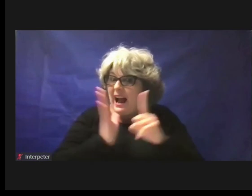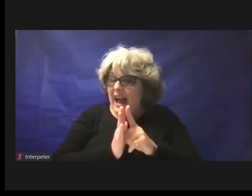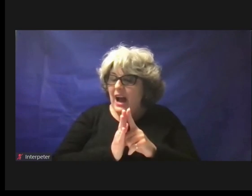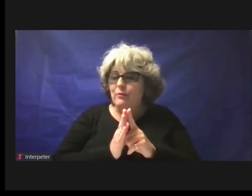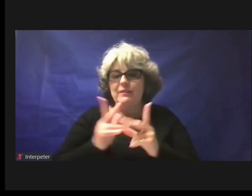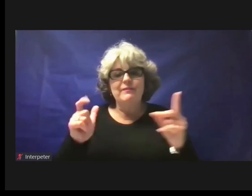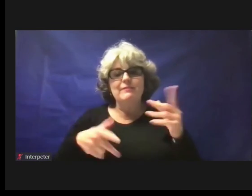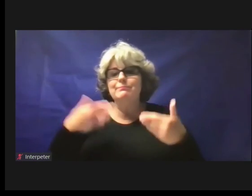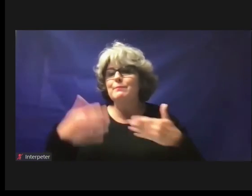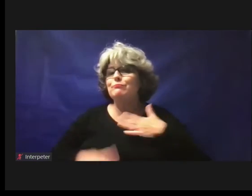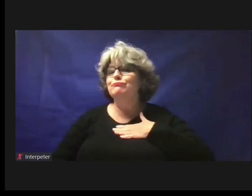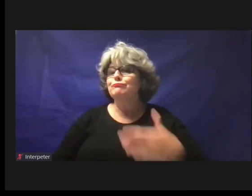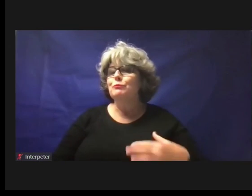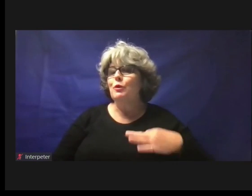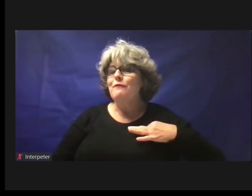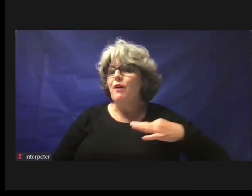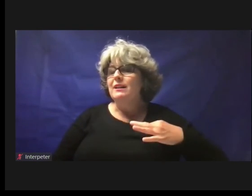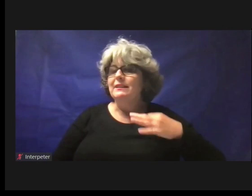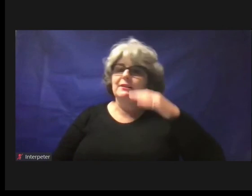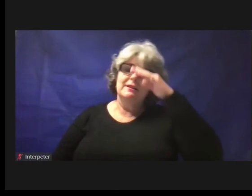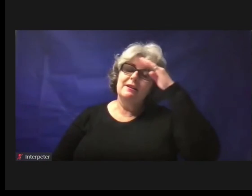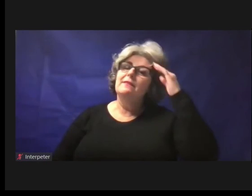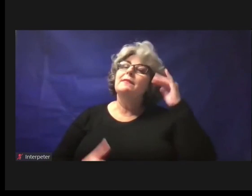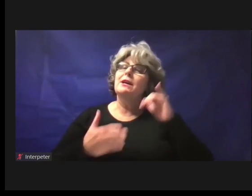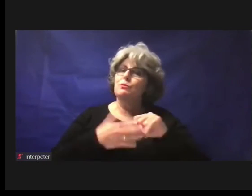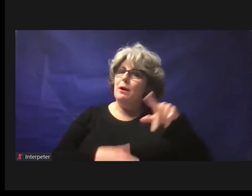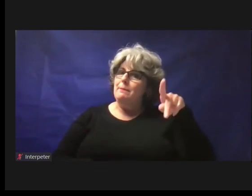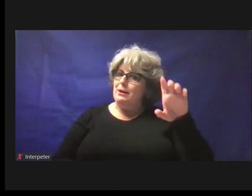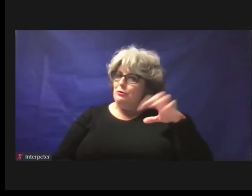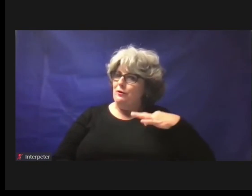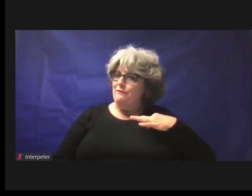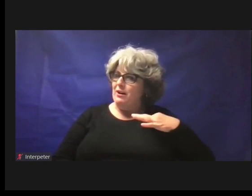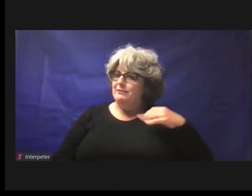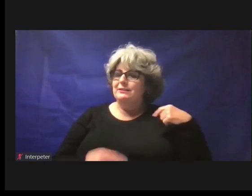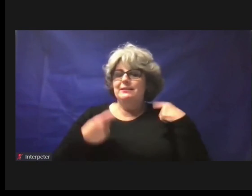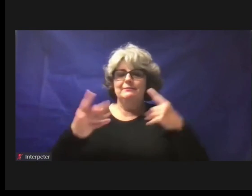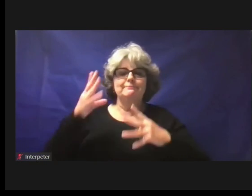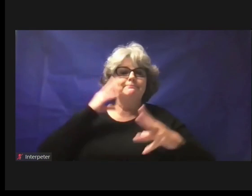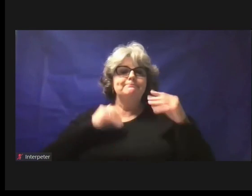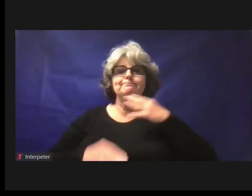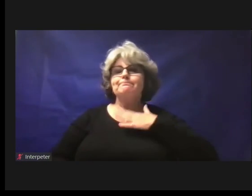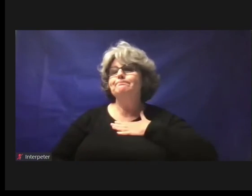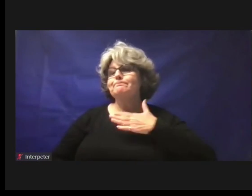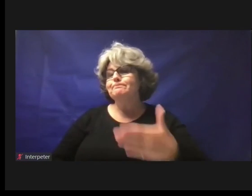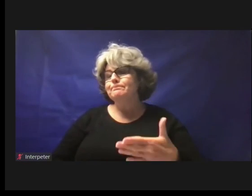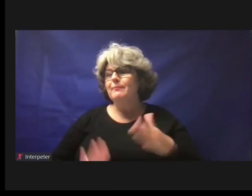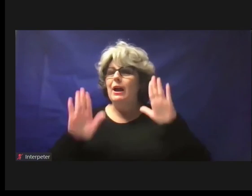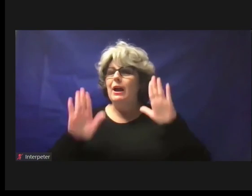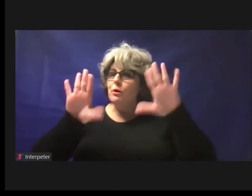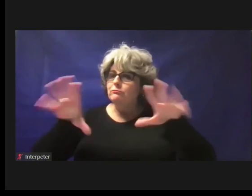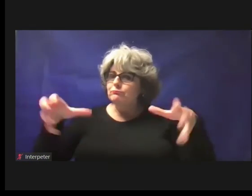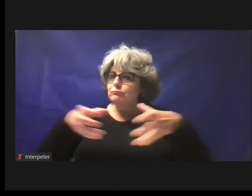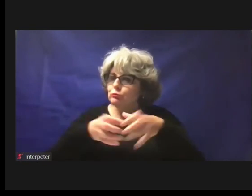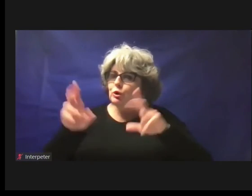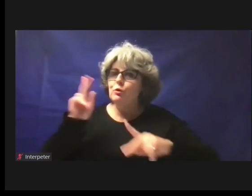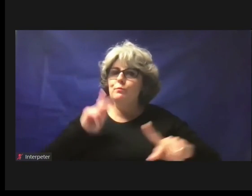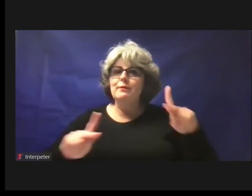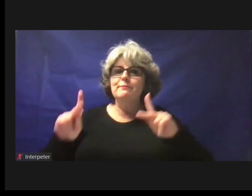that's exactly the kind of thing that Peace Corps volunteers do, in my experience. What a wonderful group of